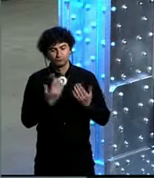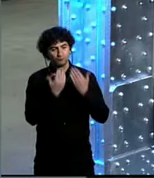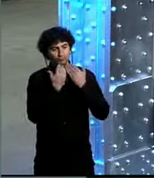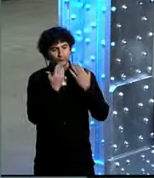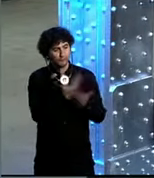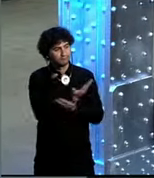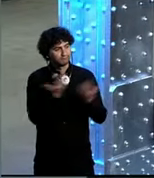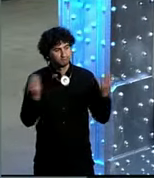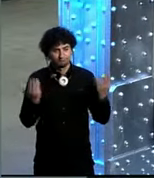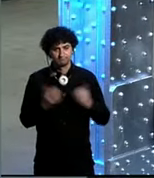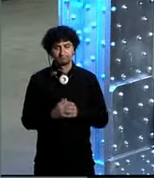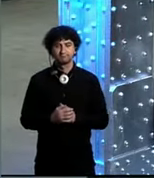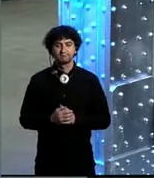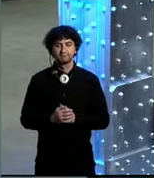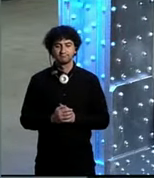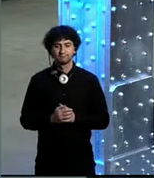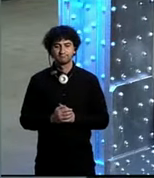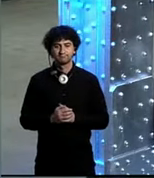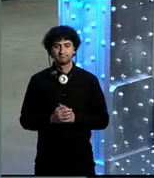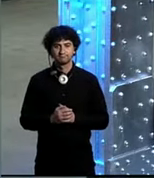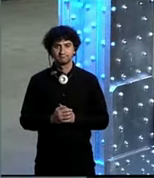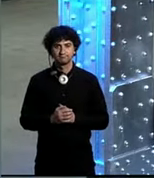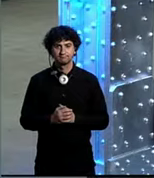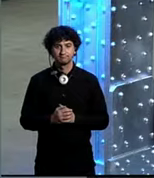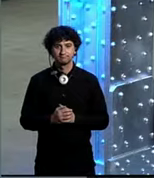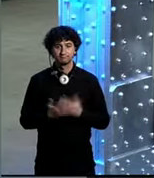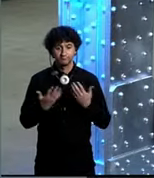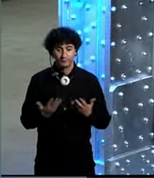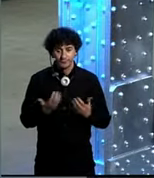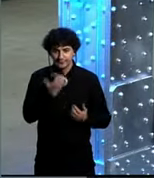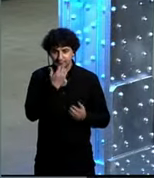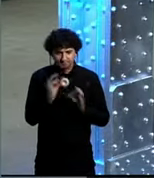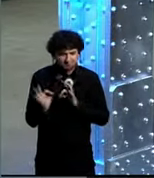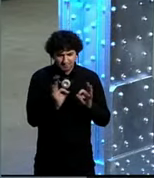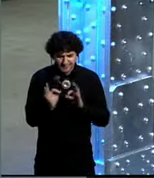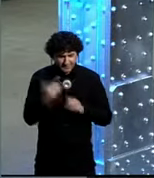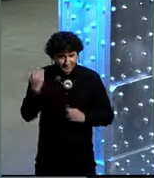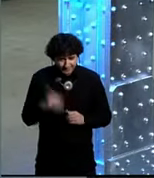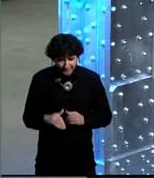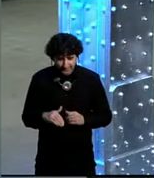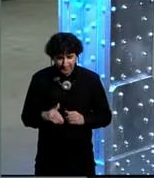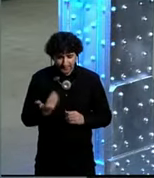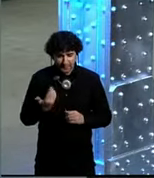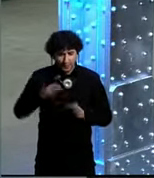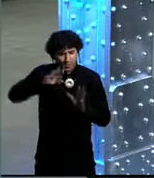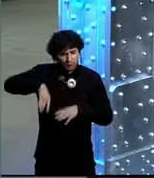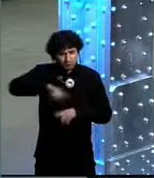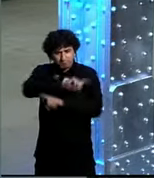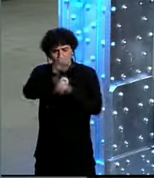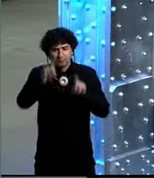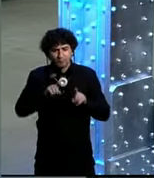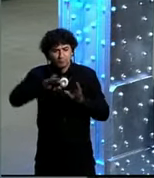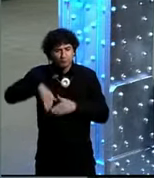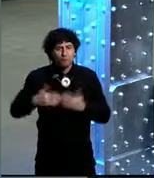Yeah. And then, when you have all this in place, the final question, how to make a